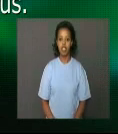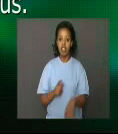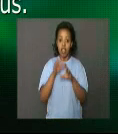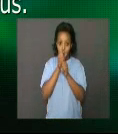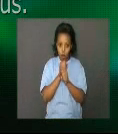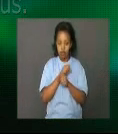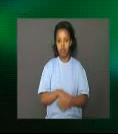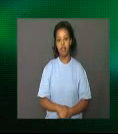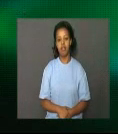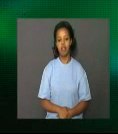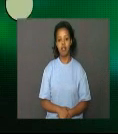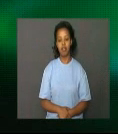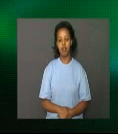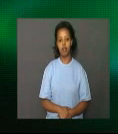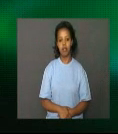Time's up.